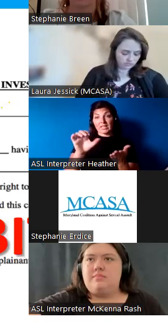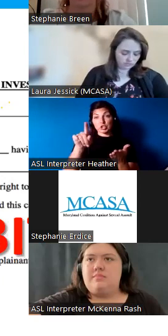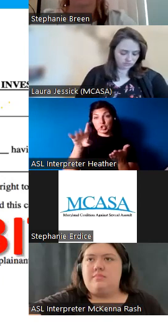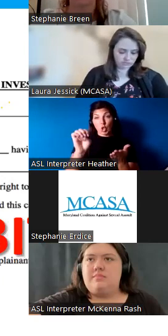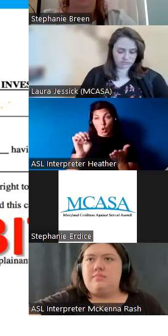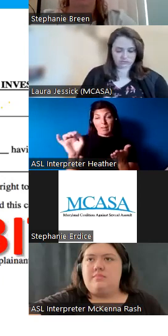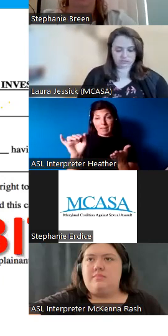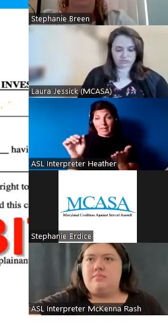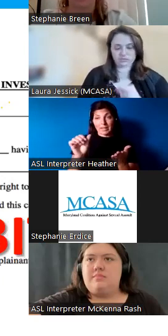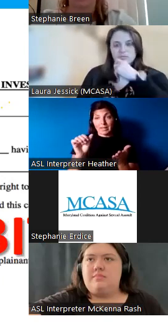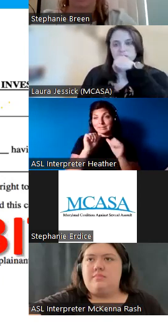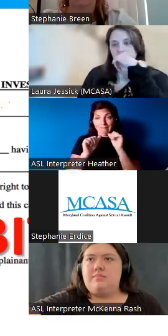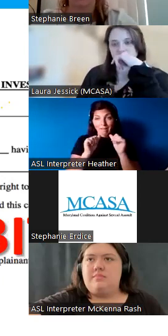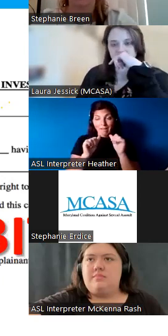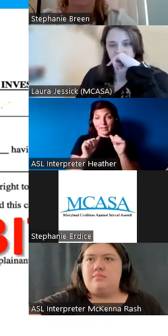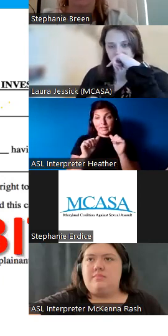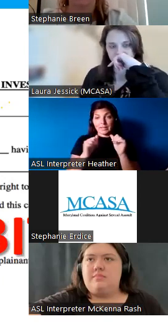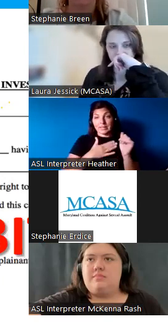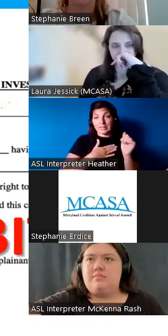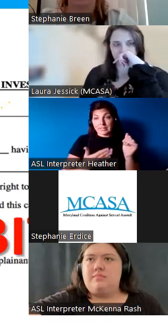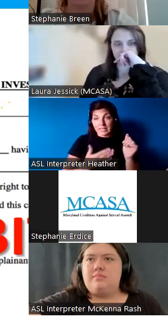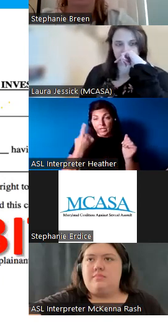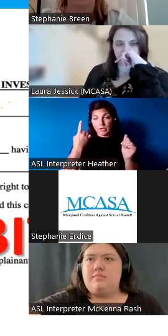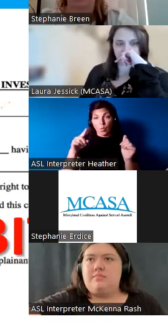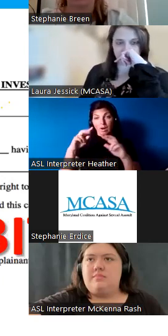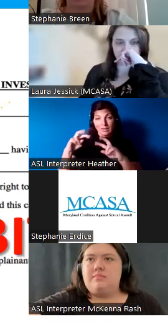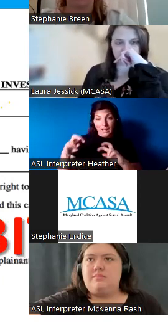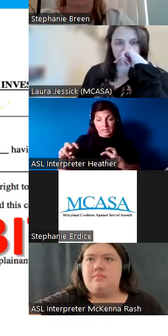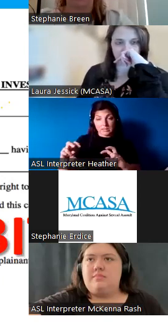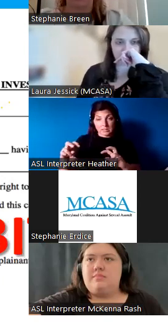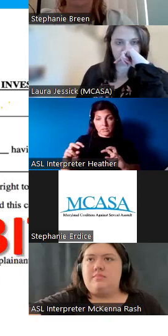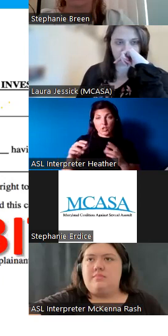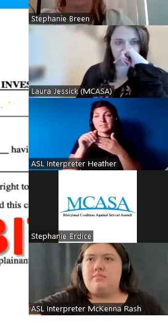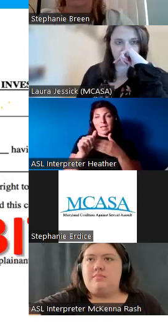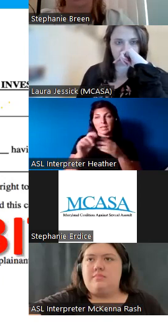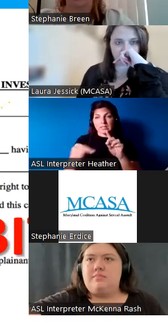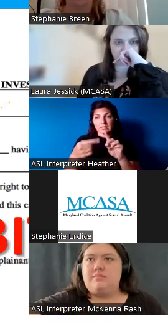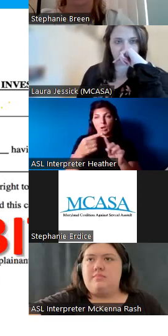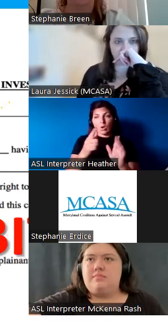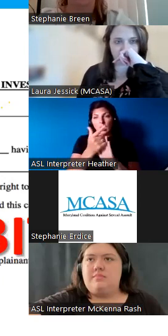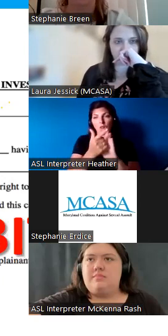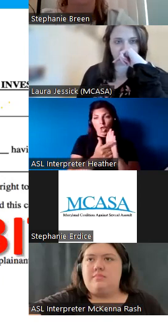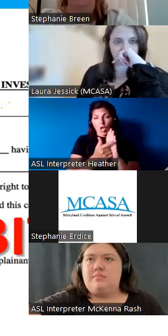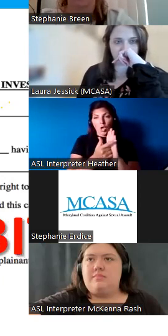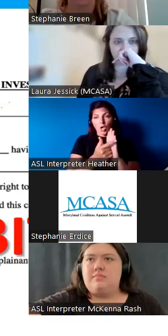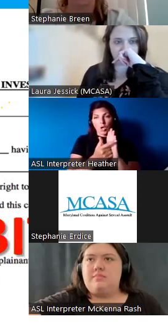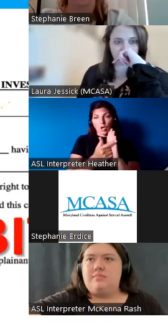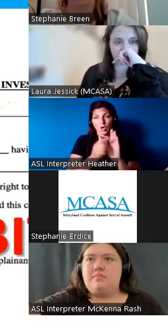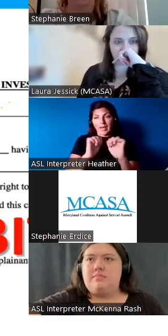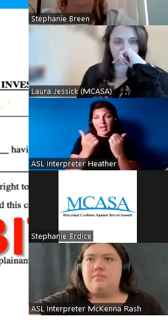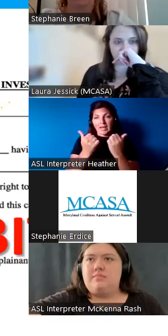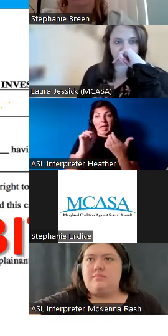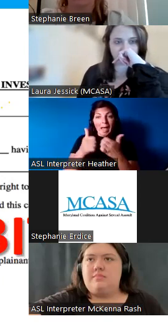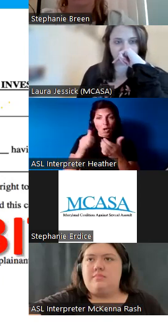as declining consent for a SAEK analysis, there is guidance on how law enforcement agencies should document this request without using